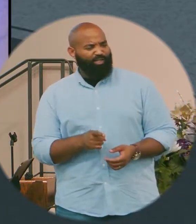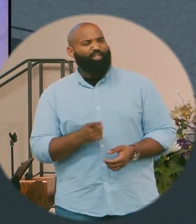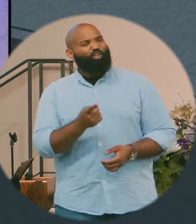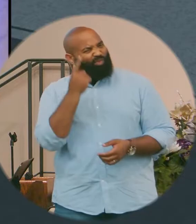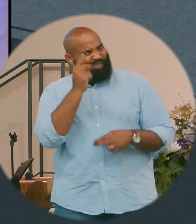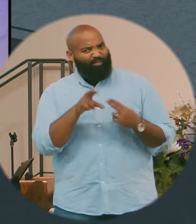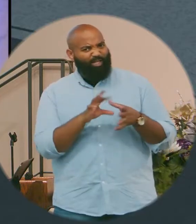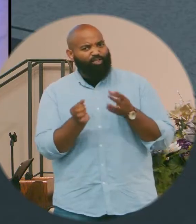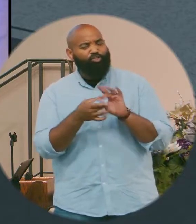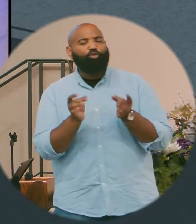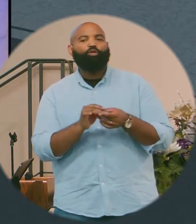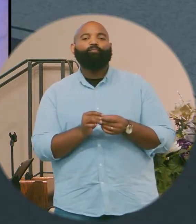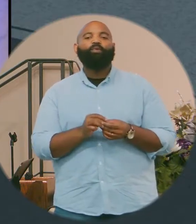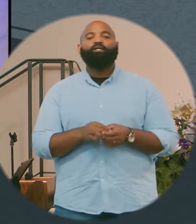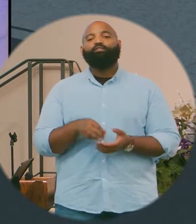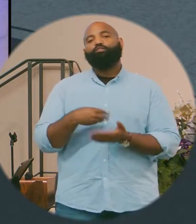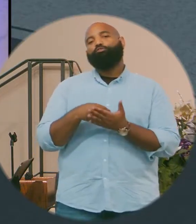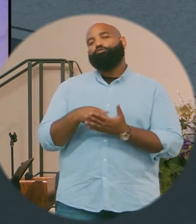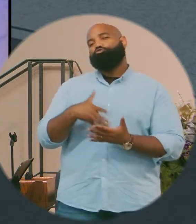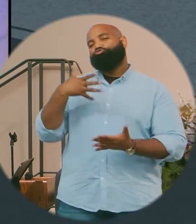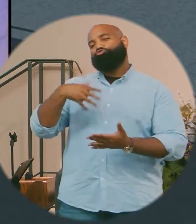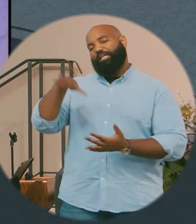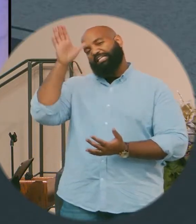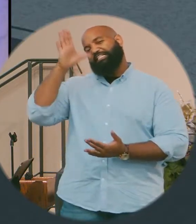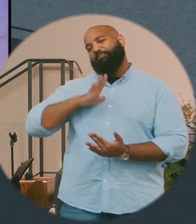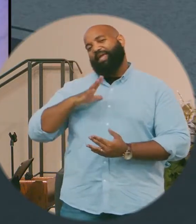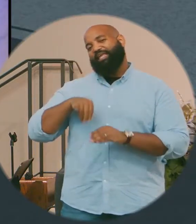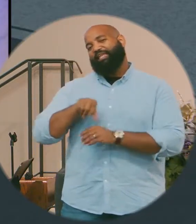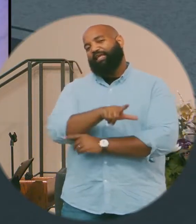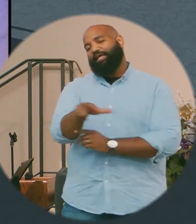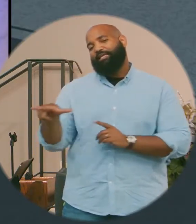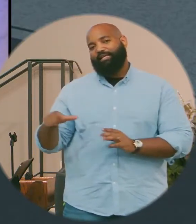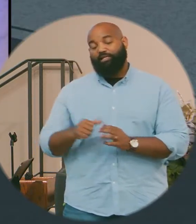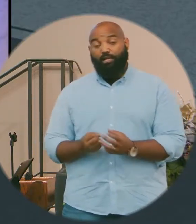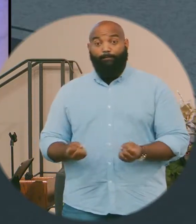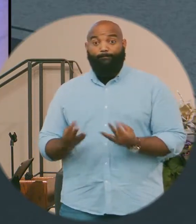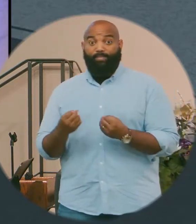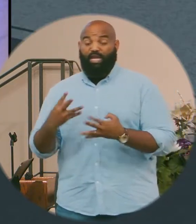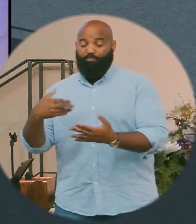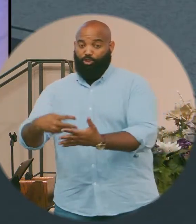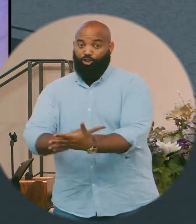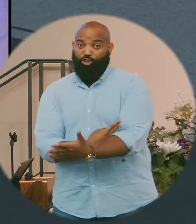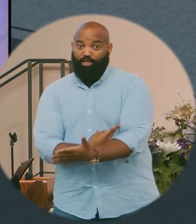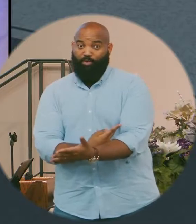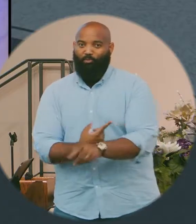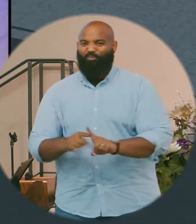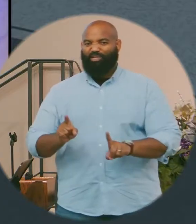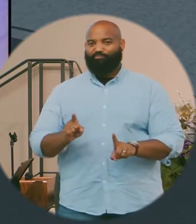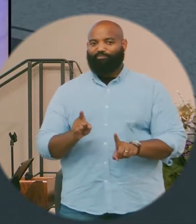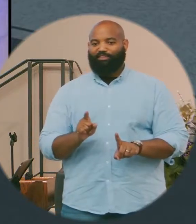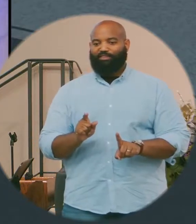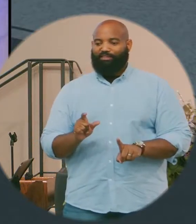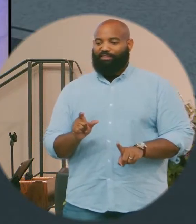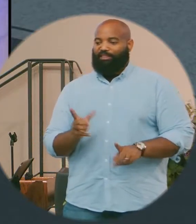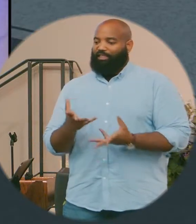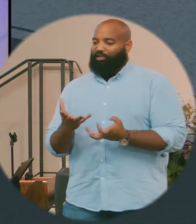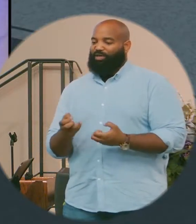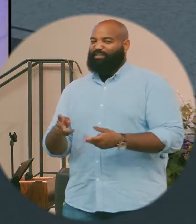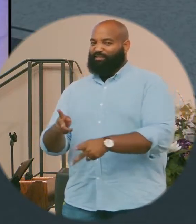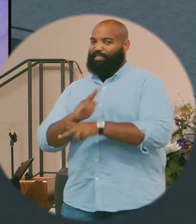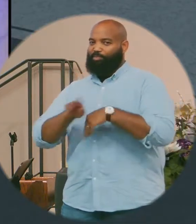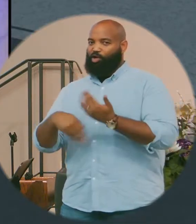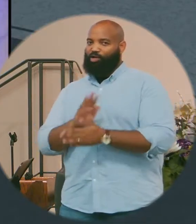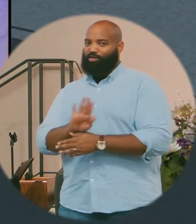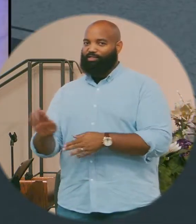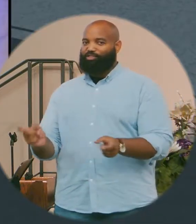man in your land? And he had all these sheep. He had all these sheep, but he didn't want to touch his sheep. He wanted to